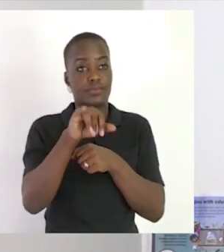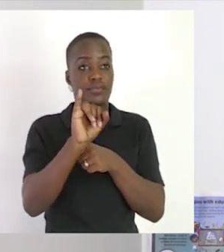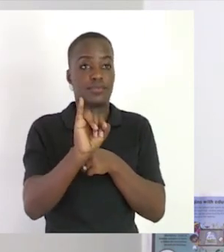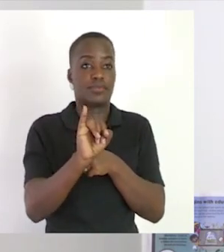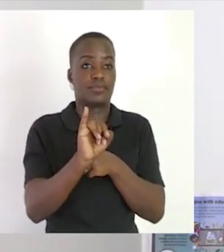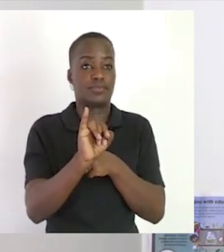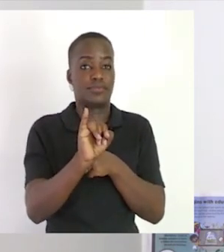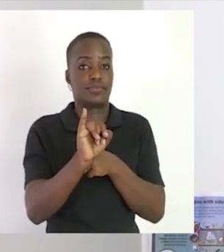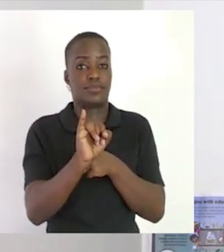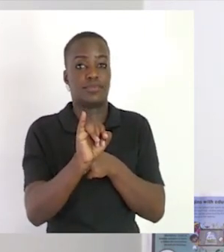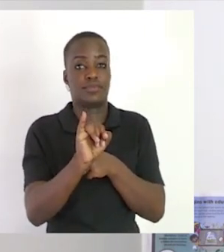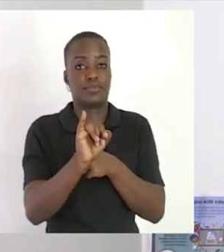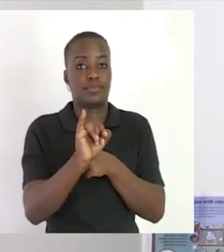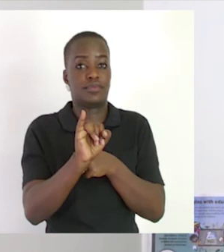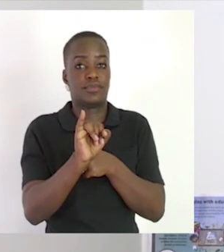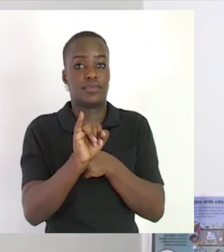our I,